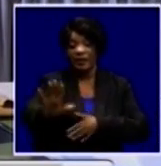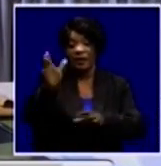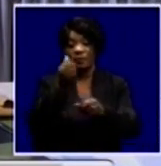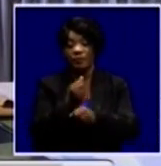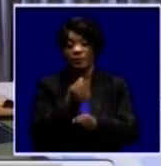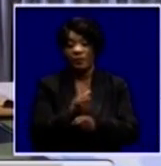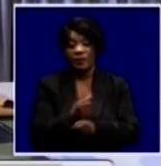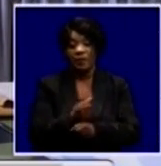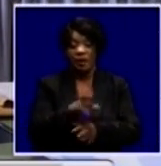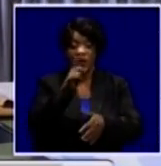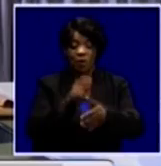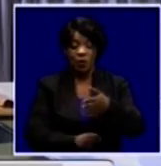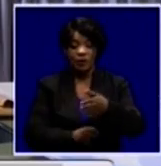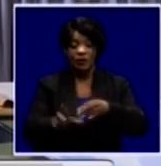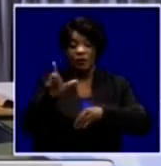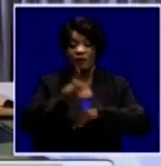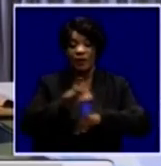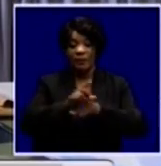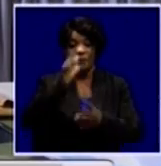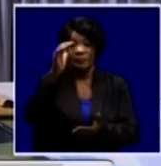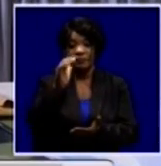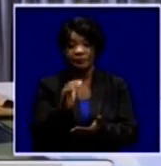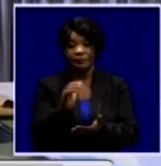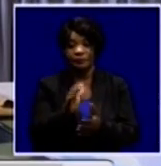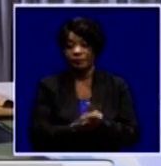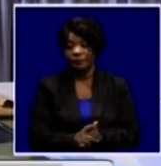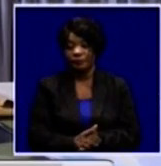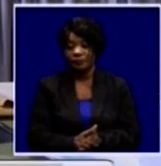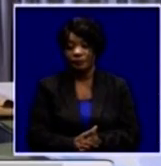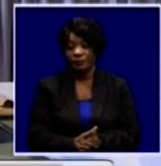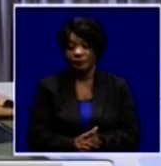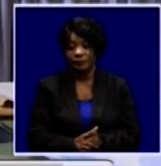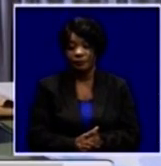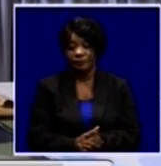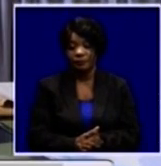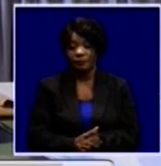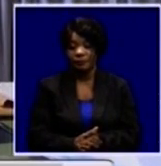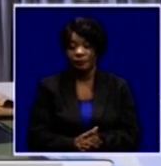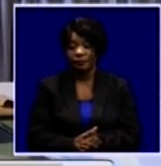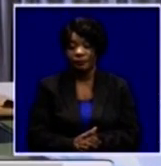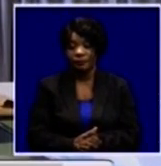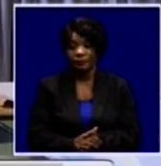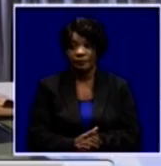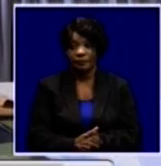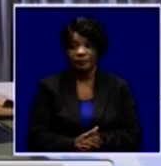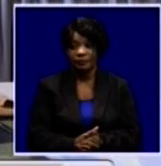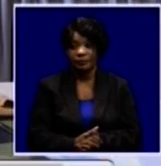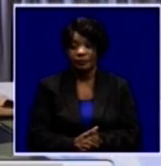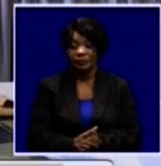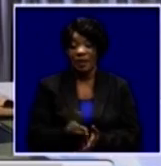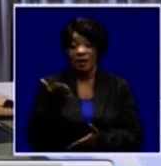the cost of labor. However, with this trend in the mining and being a practice across the